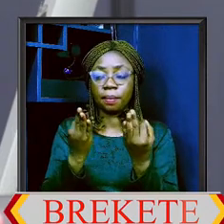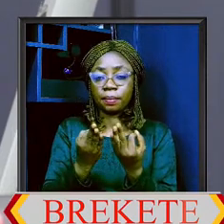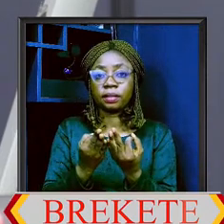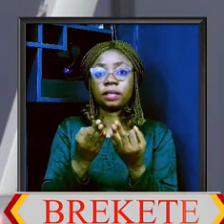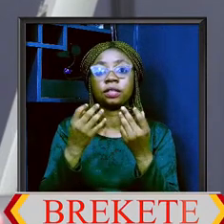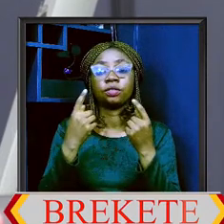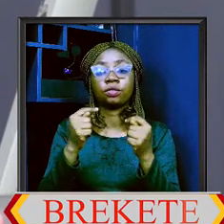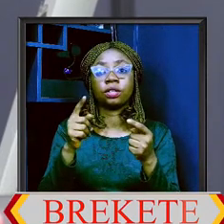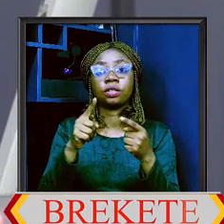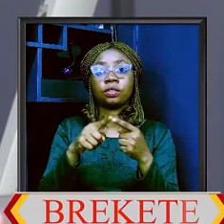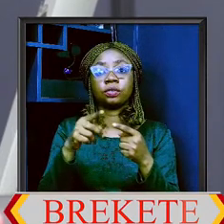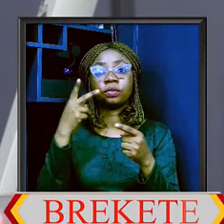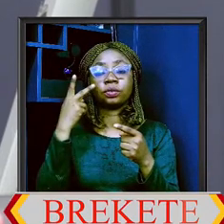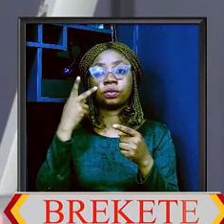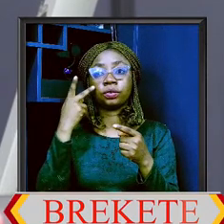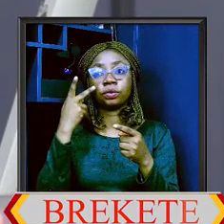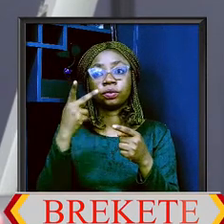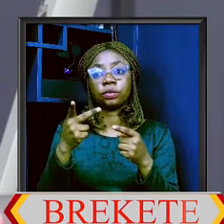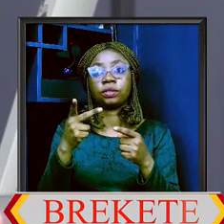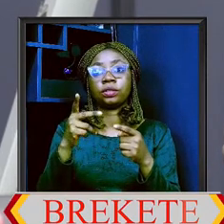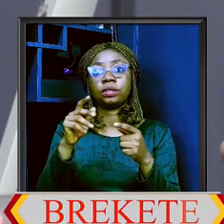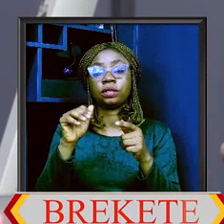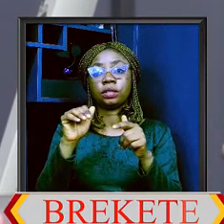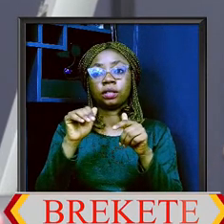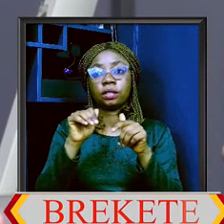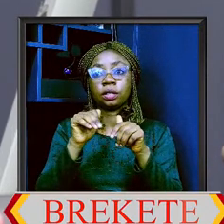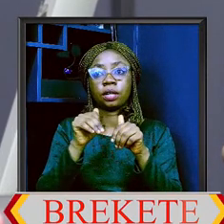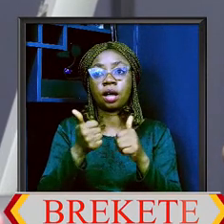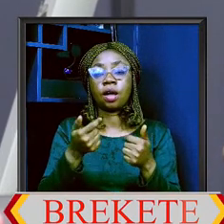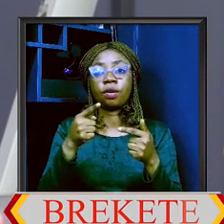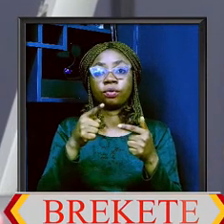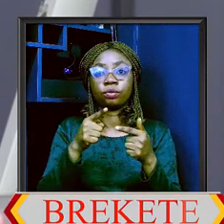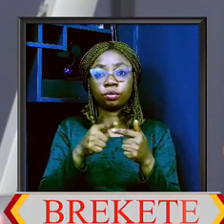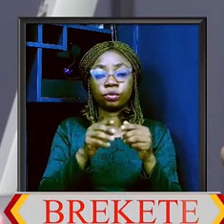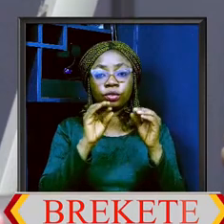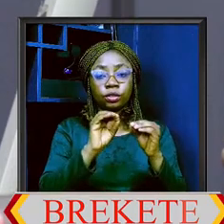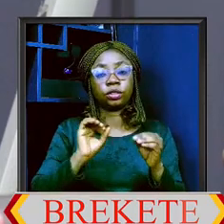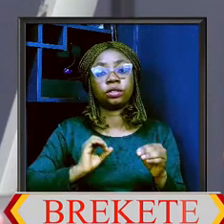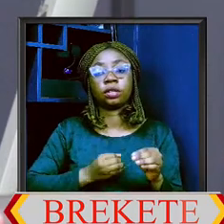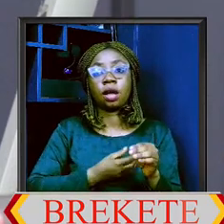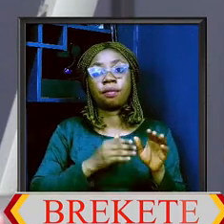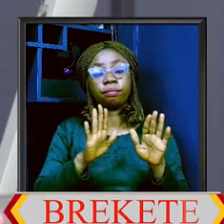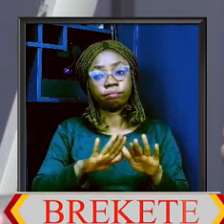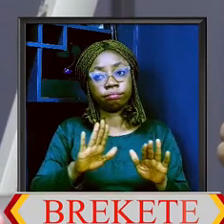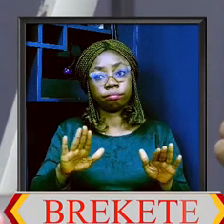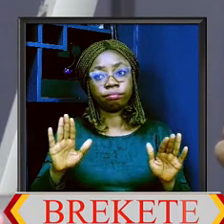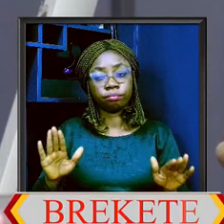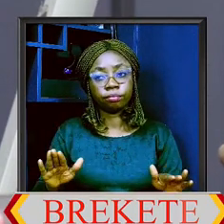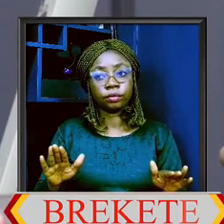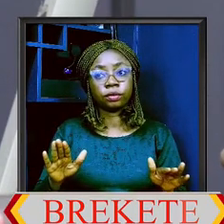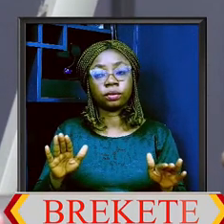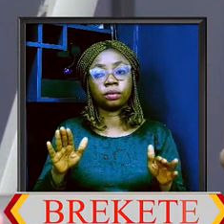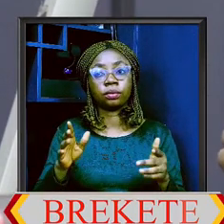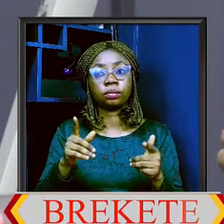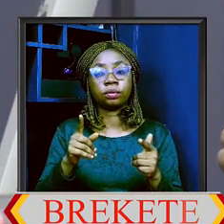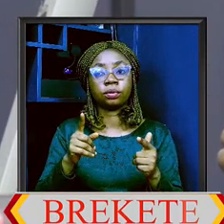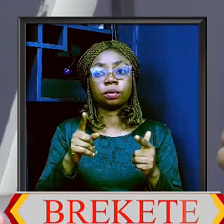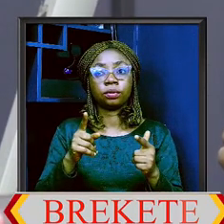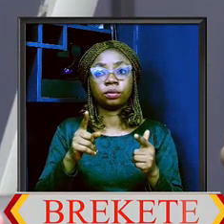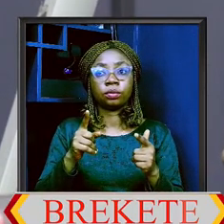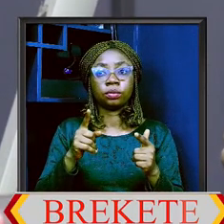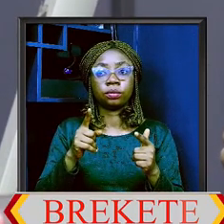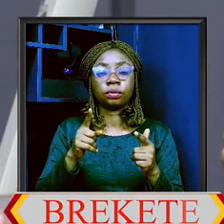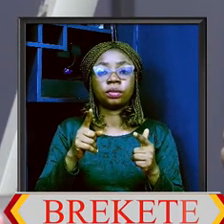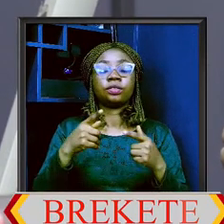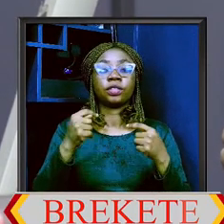see if theying in school so that the children will come of